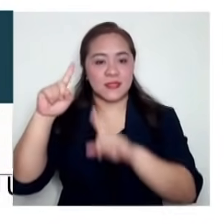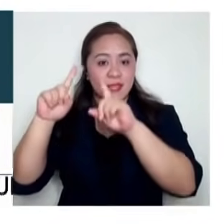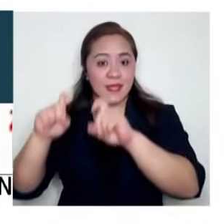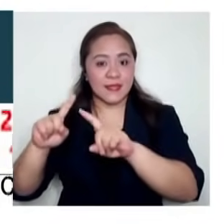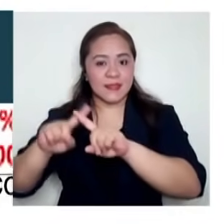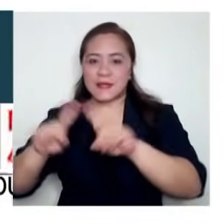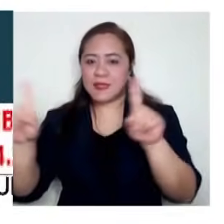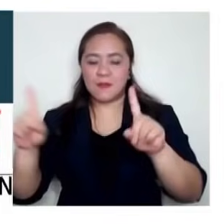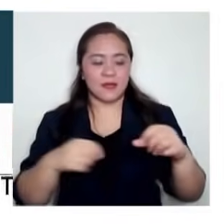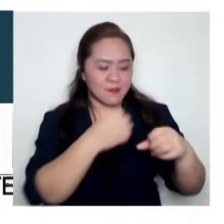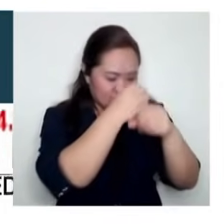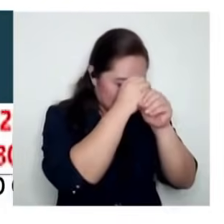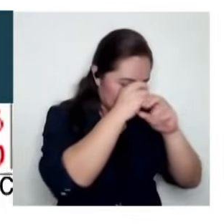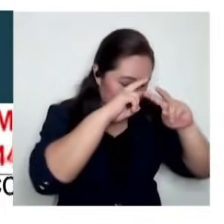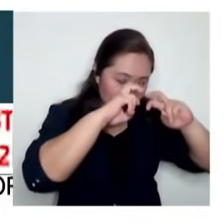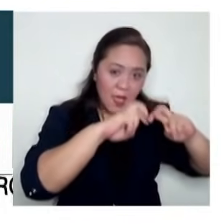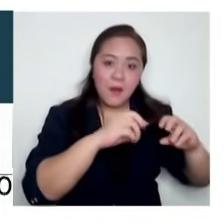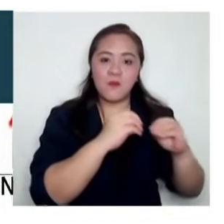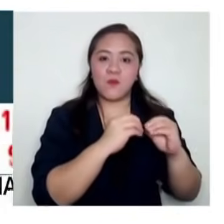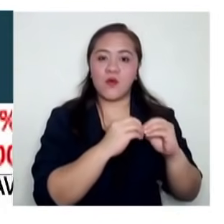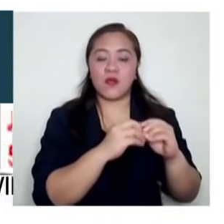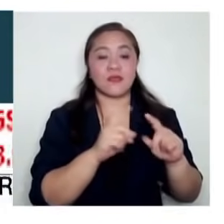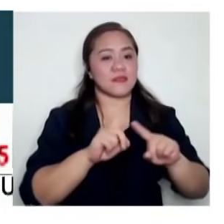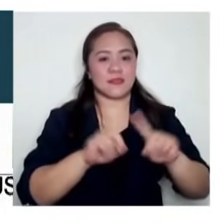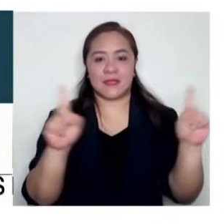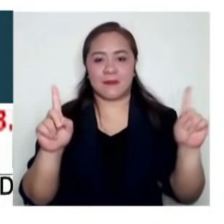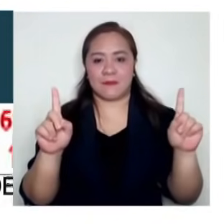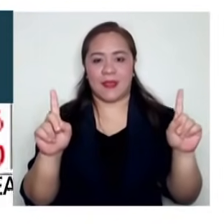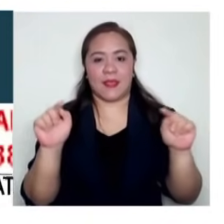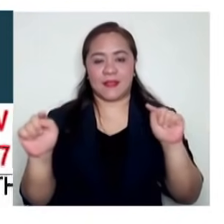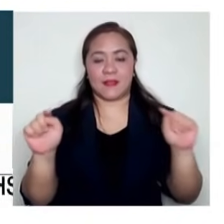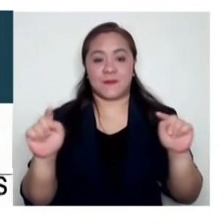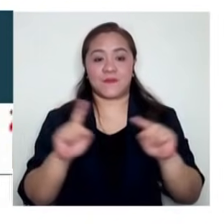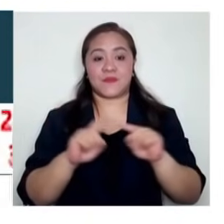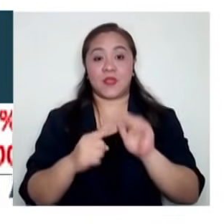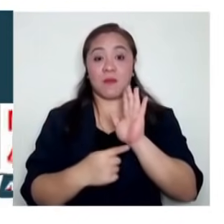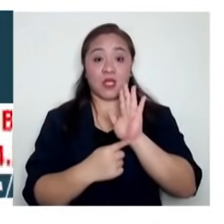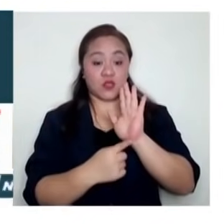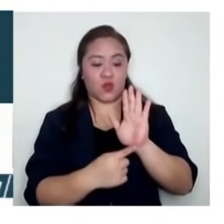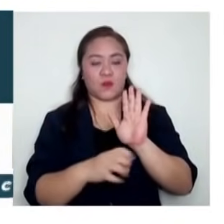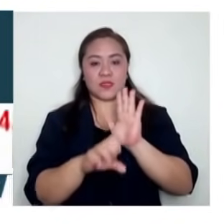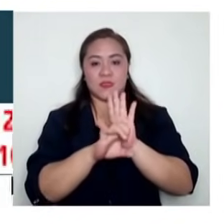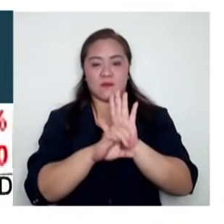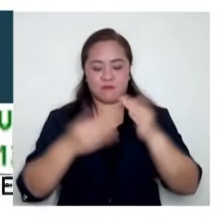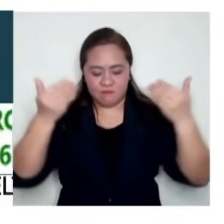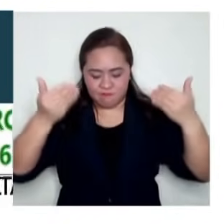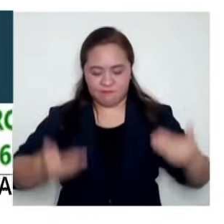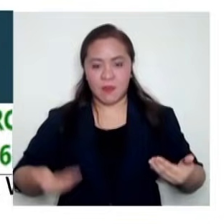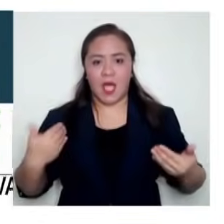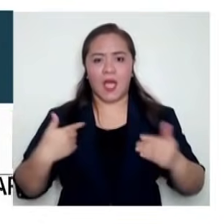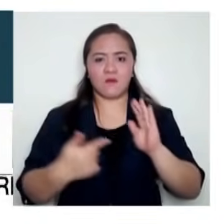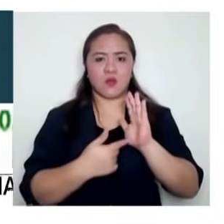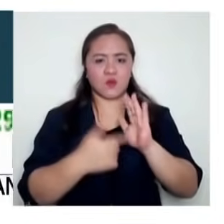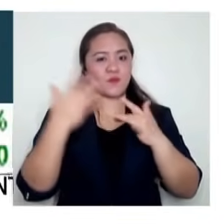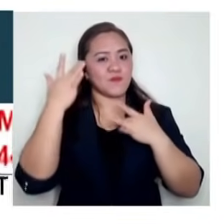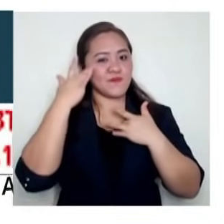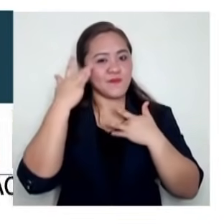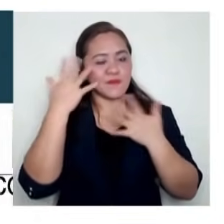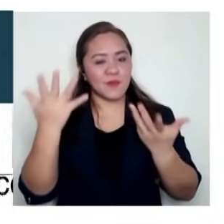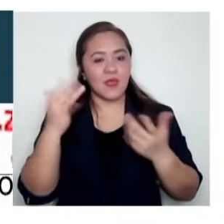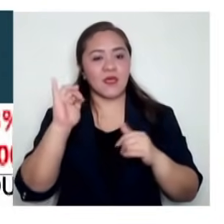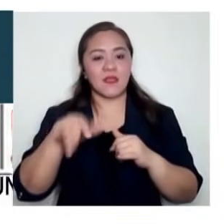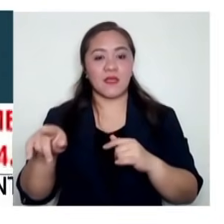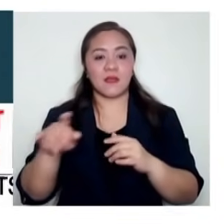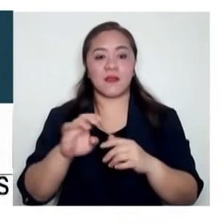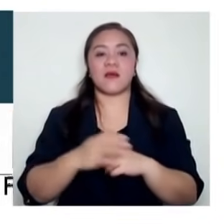test, because they had symptoms or exposures, so they had a positive RT-PCR test. And